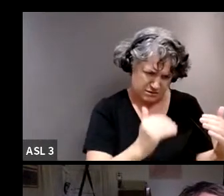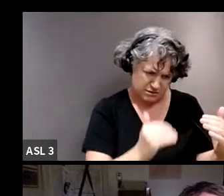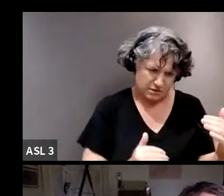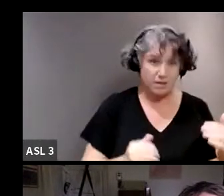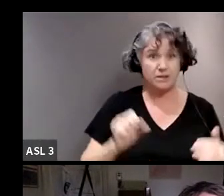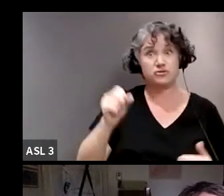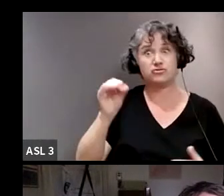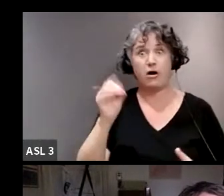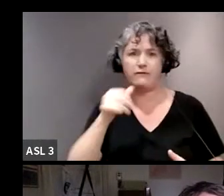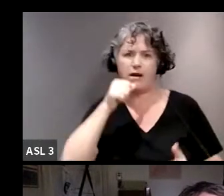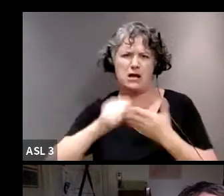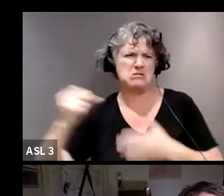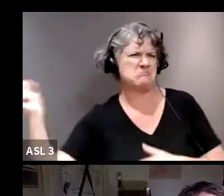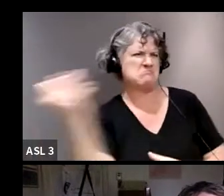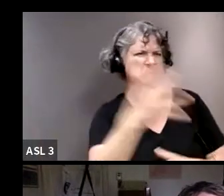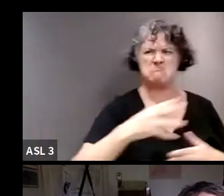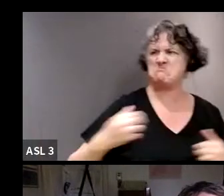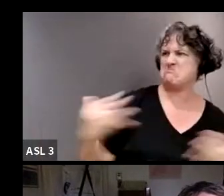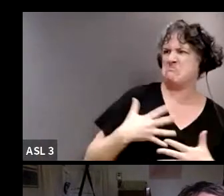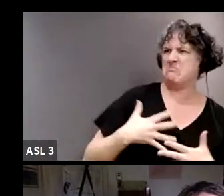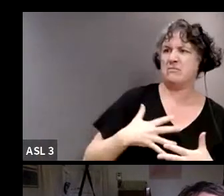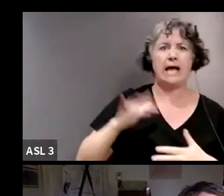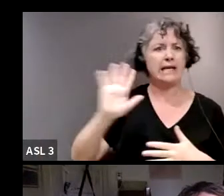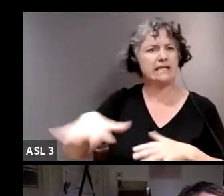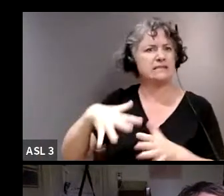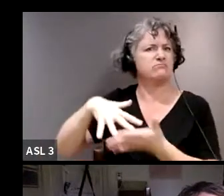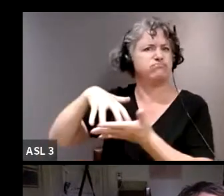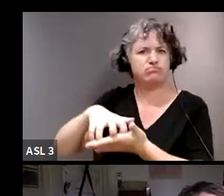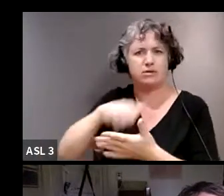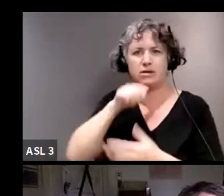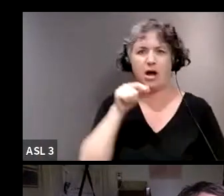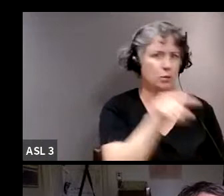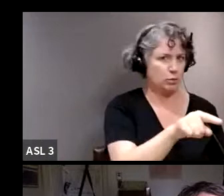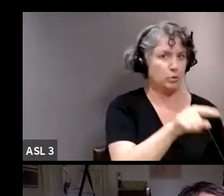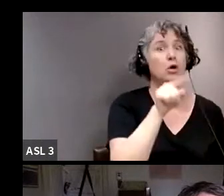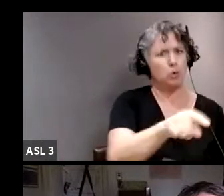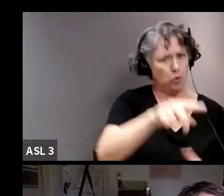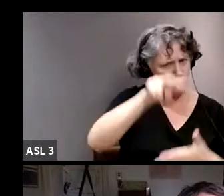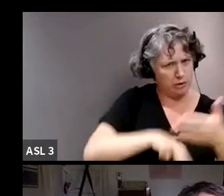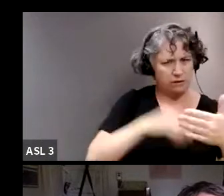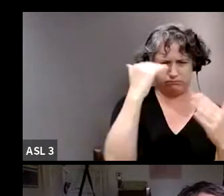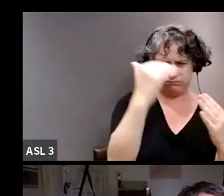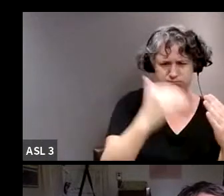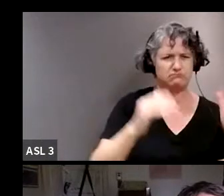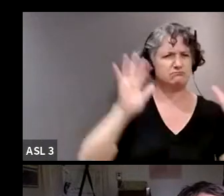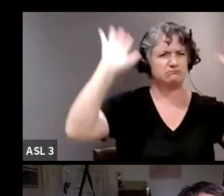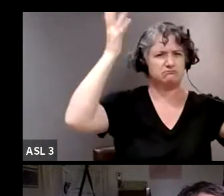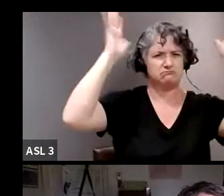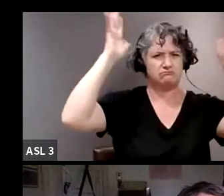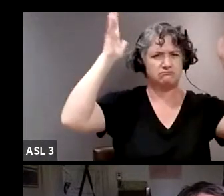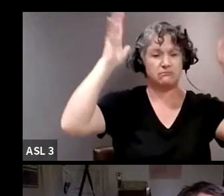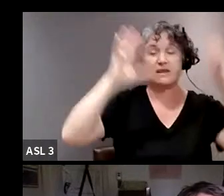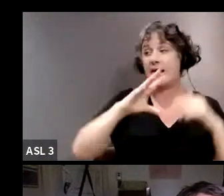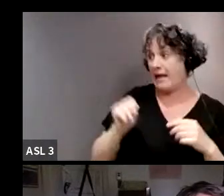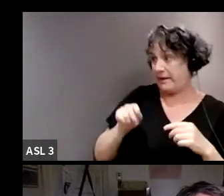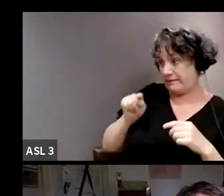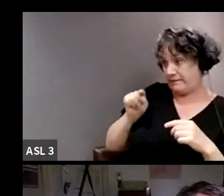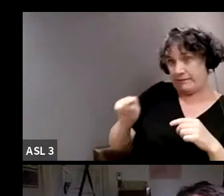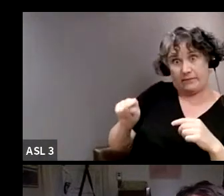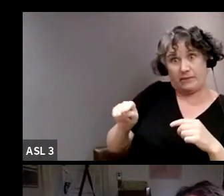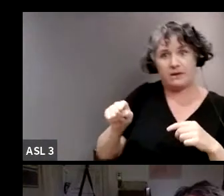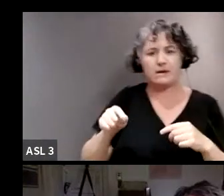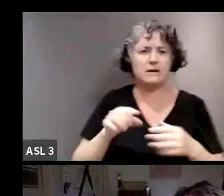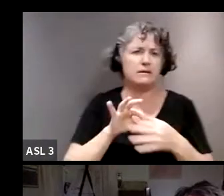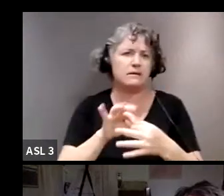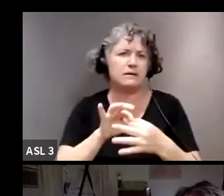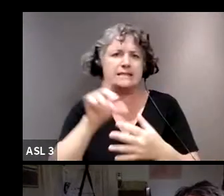incapabilities not the other way around thank you sandy smallwood for showing the community again tonight that you are deeply engaging with this information we